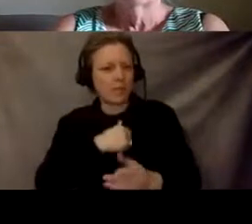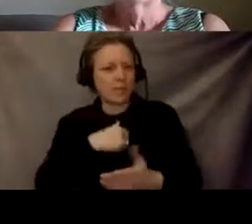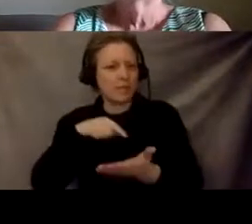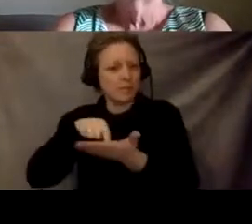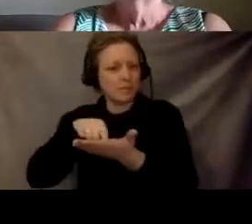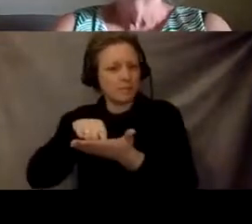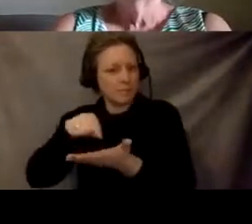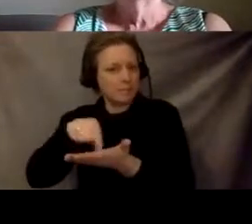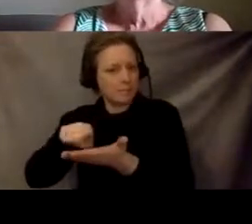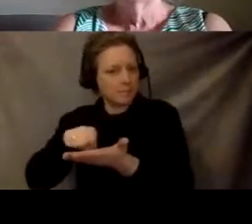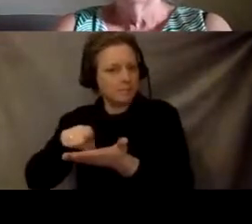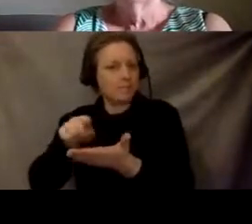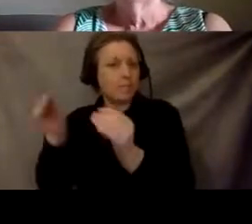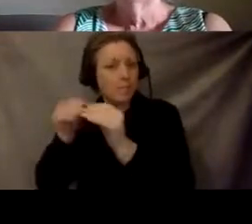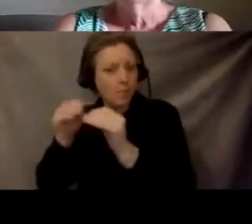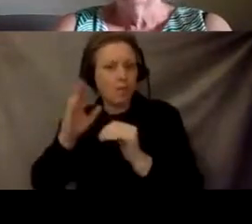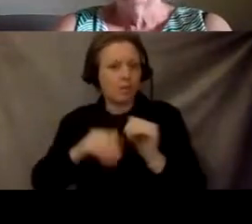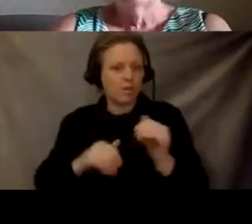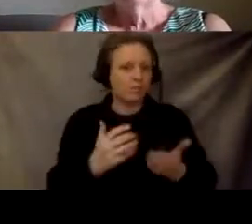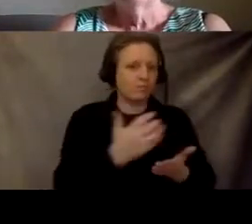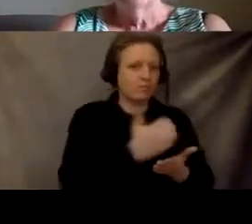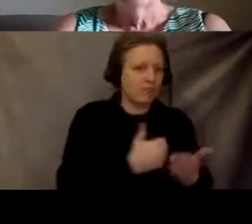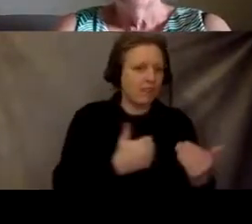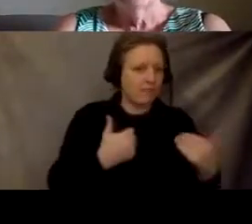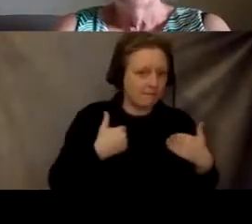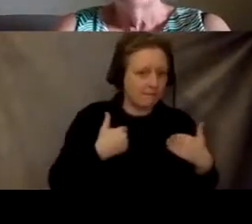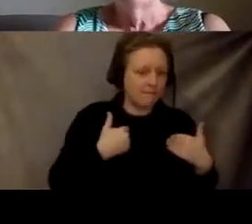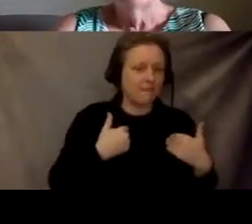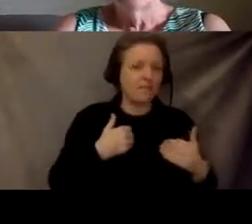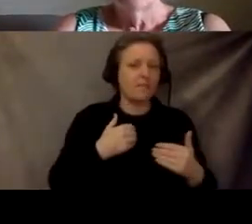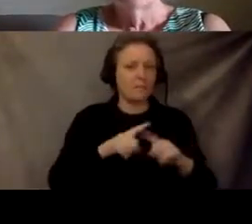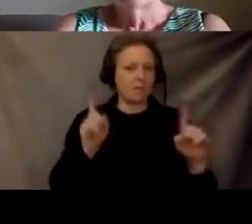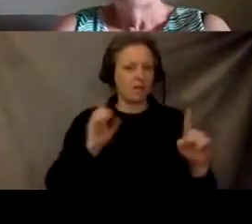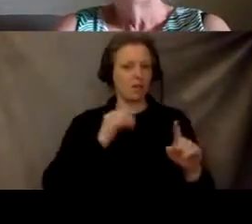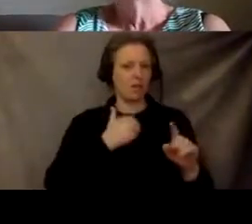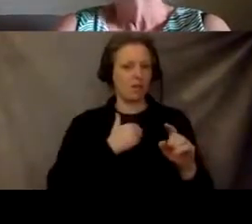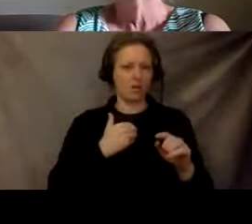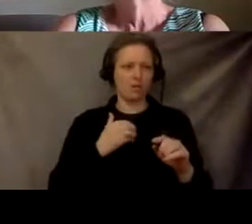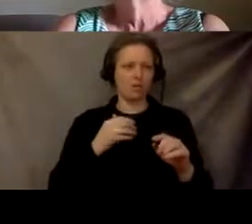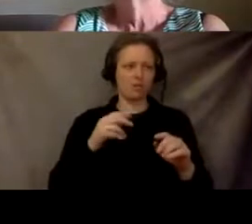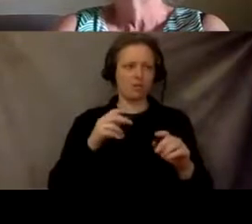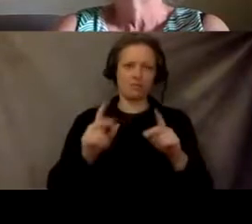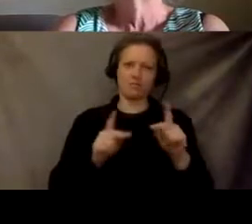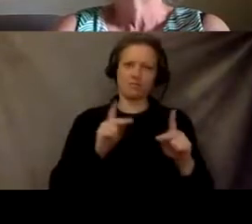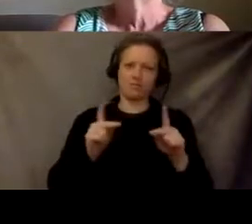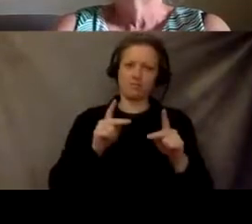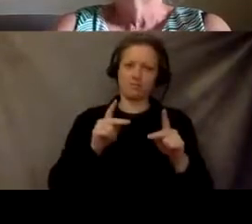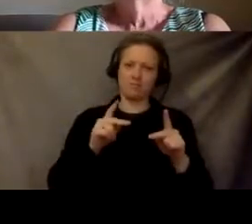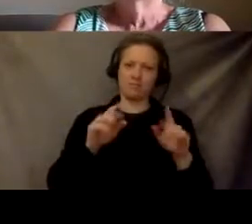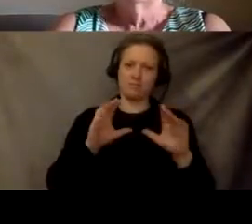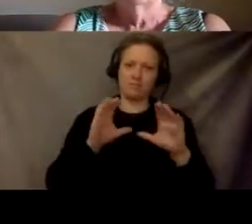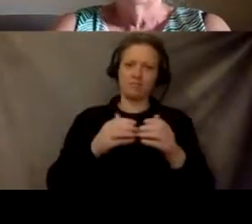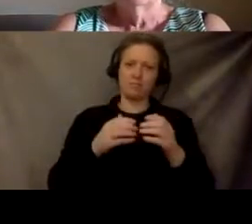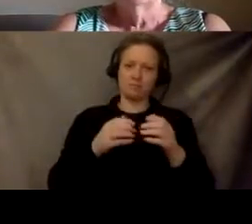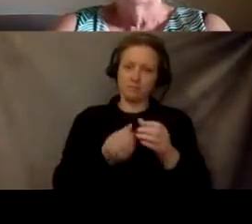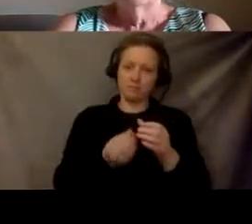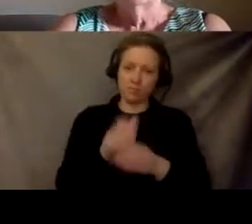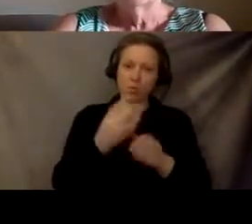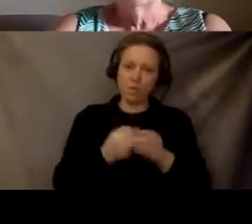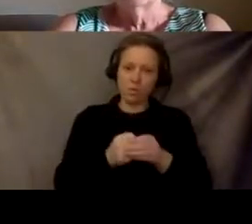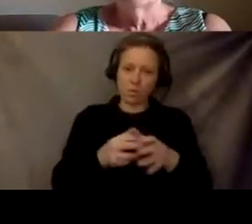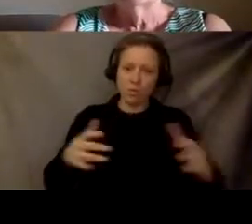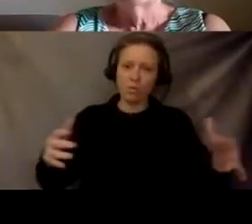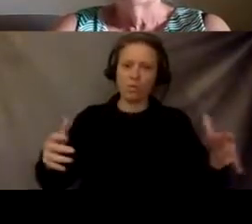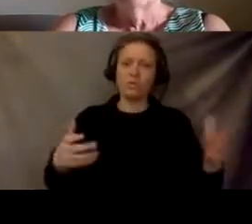dramatically. So it's going to be a real big challenge with this Mystic D3D is here. But here we go.